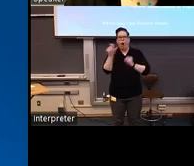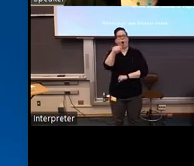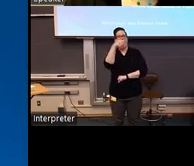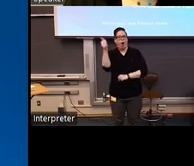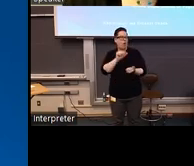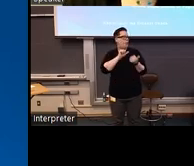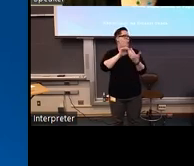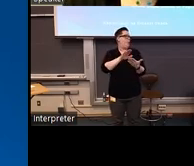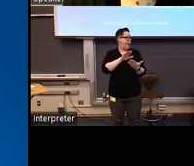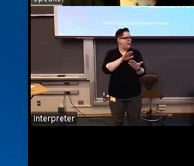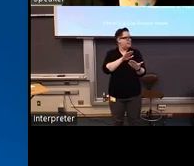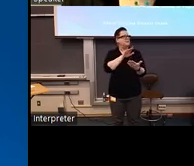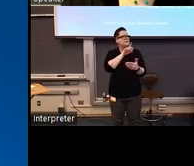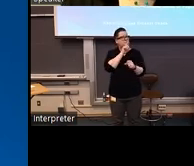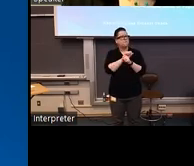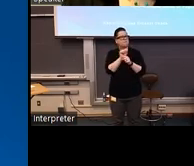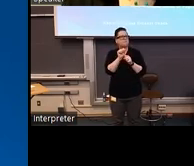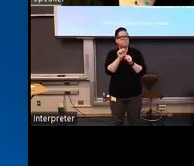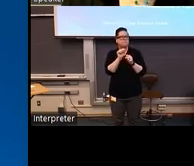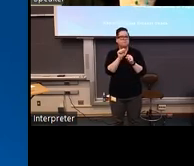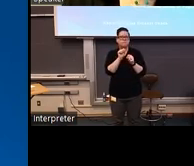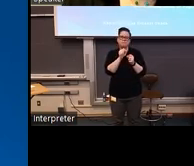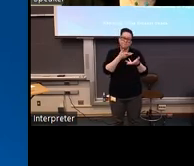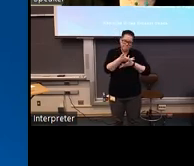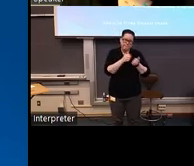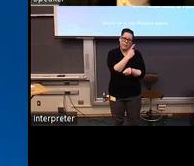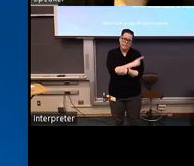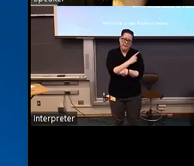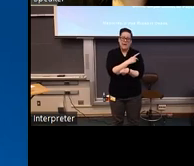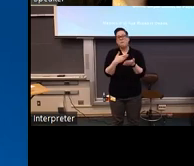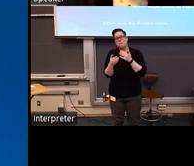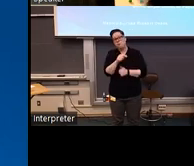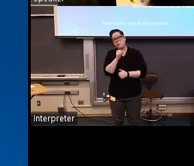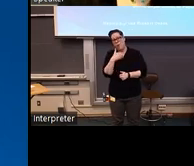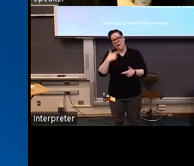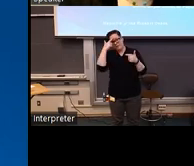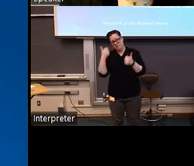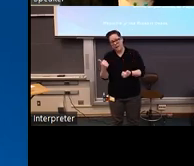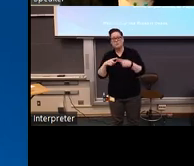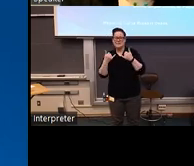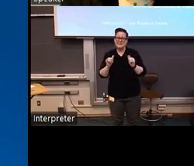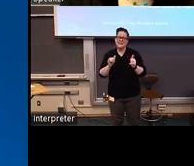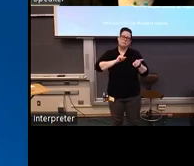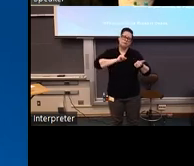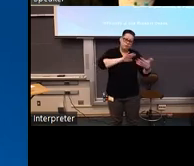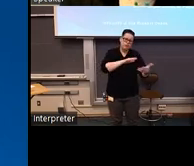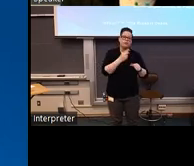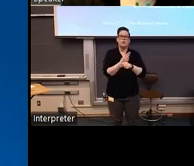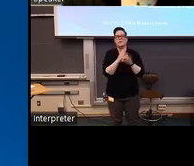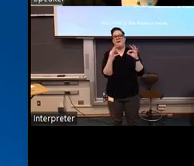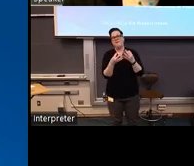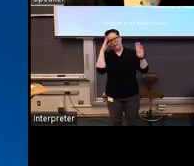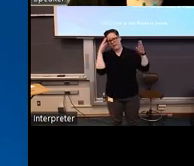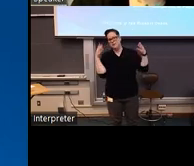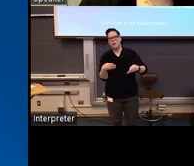can approach our patients, even if they don't have dementia, in a family-centered way. And I think we'll